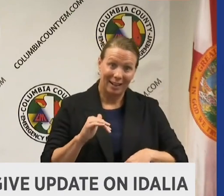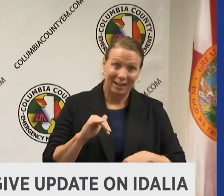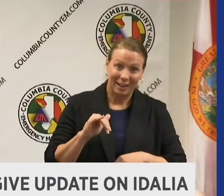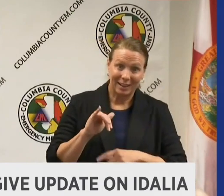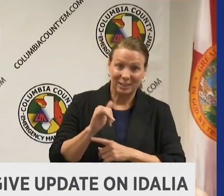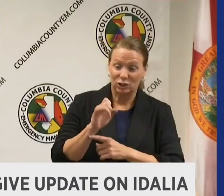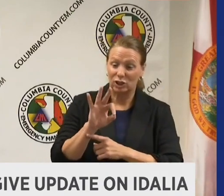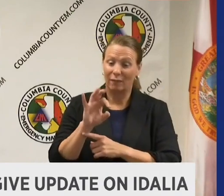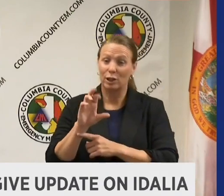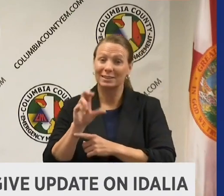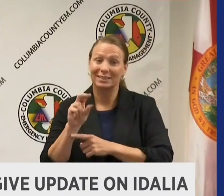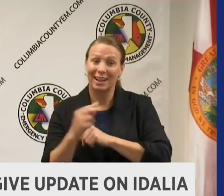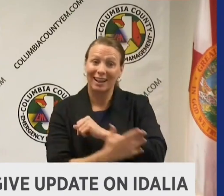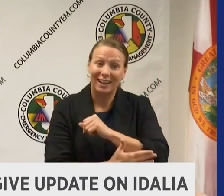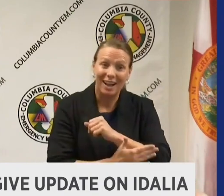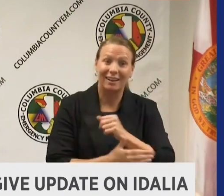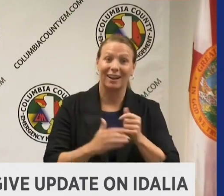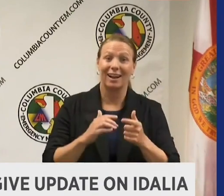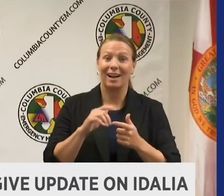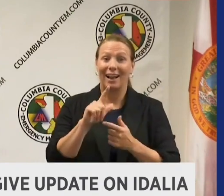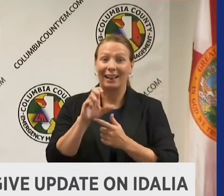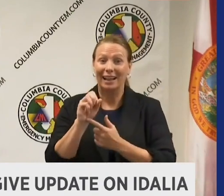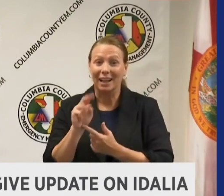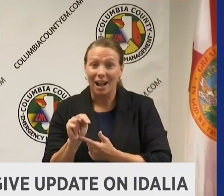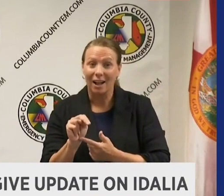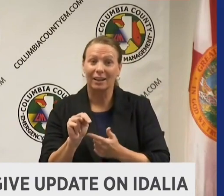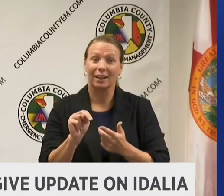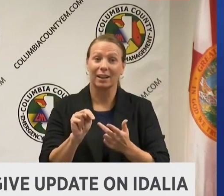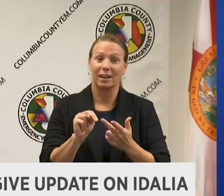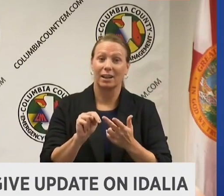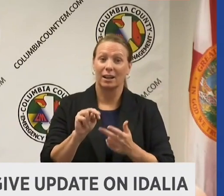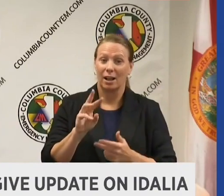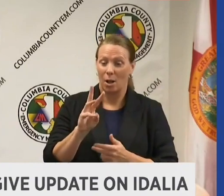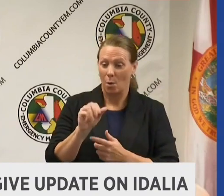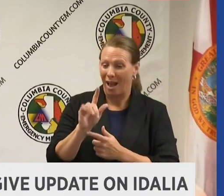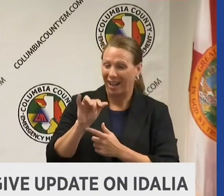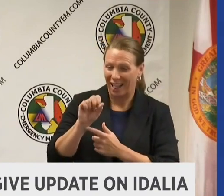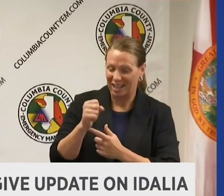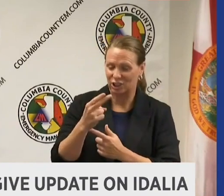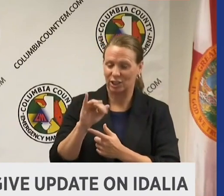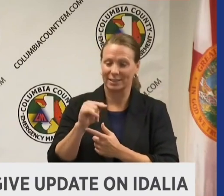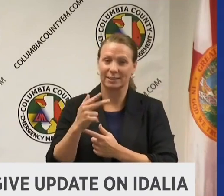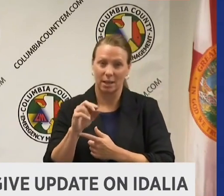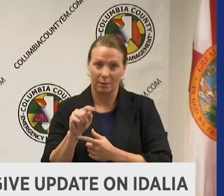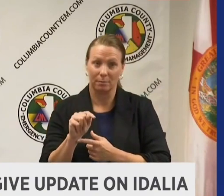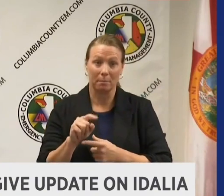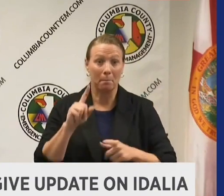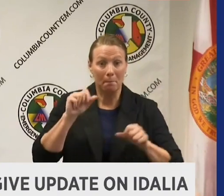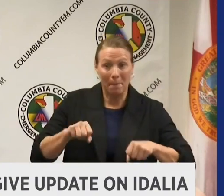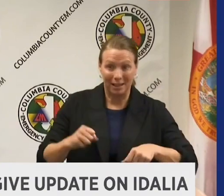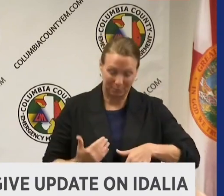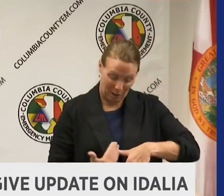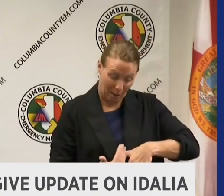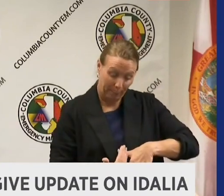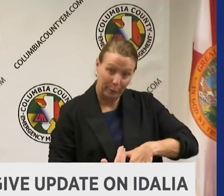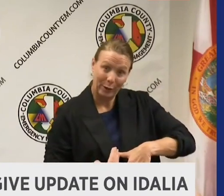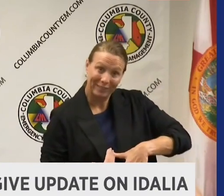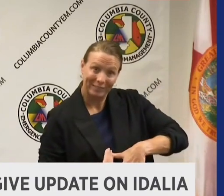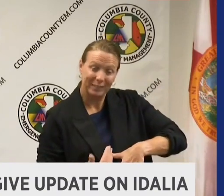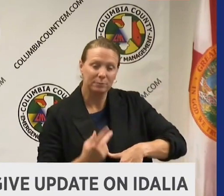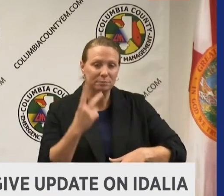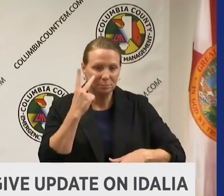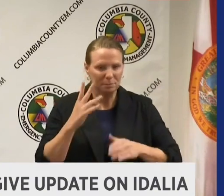and Leon and Wakulla area even. And people have known that this is a possibility, and I know all those counties are making